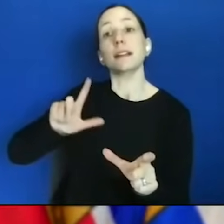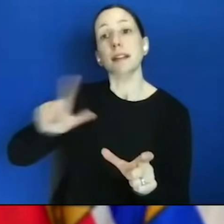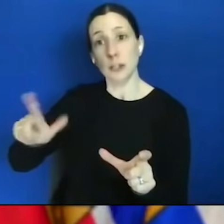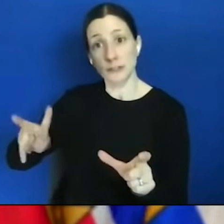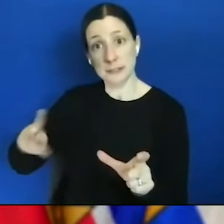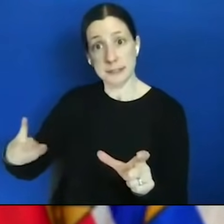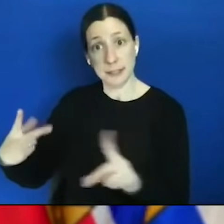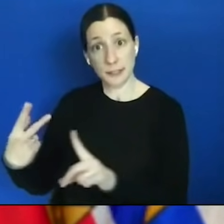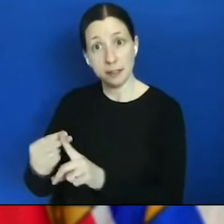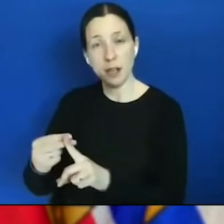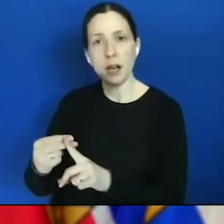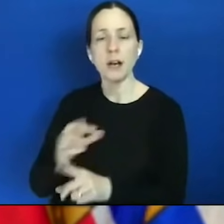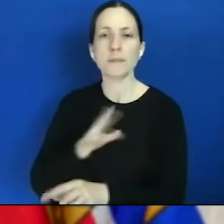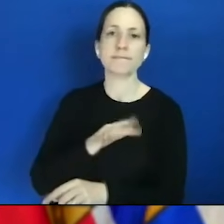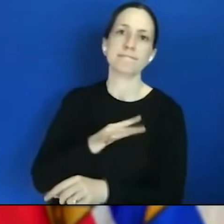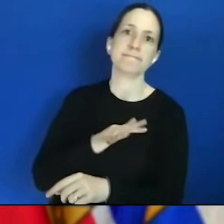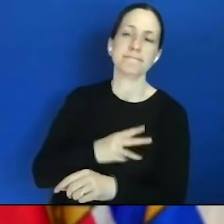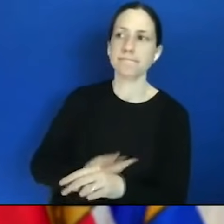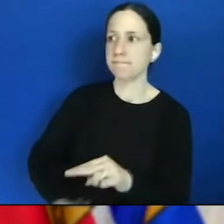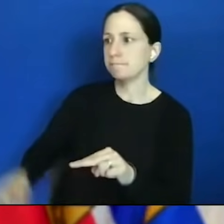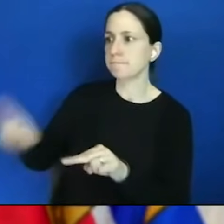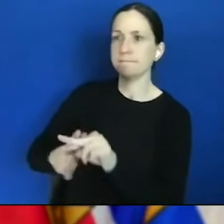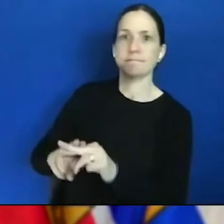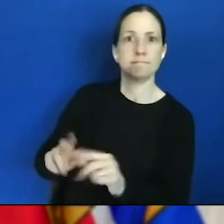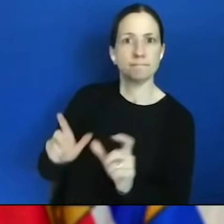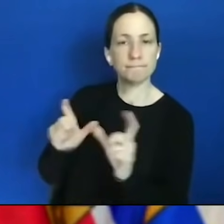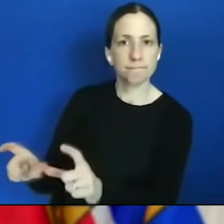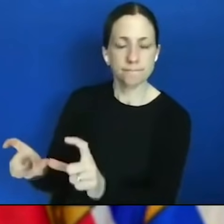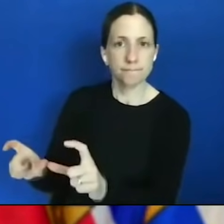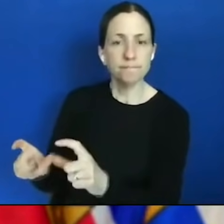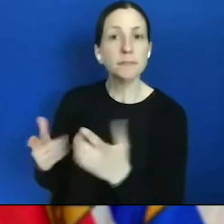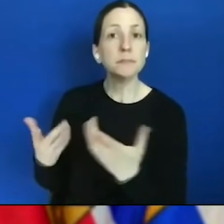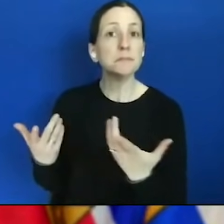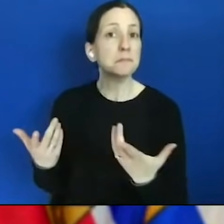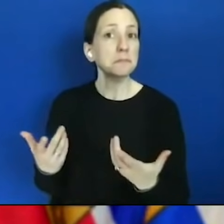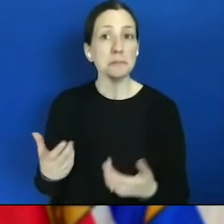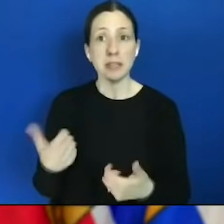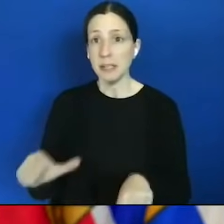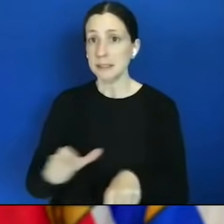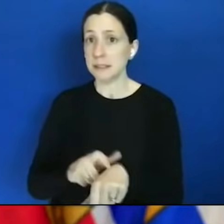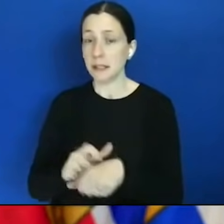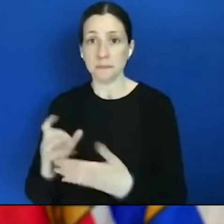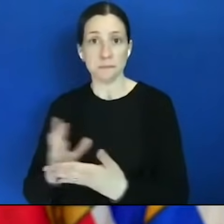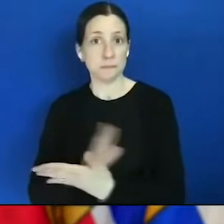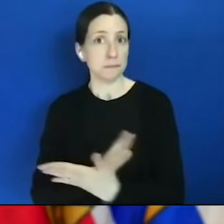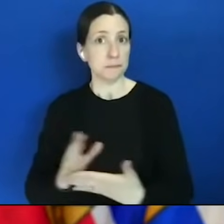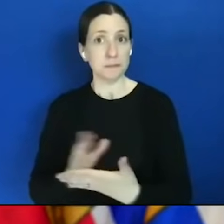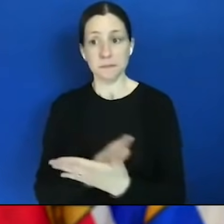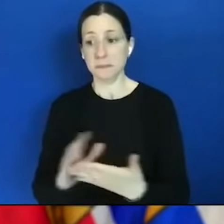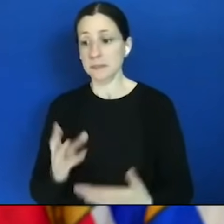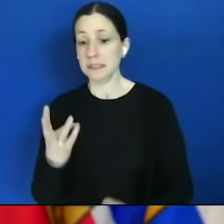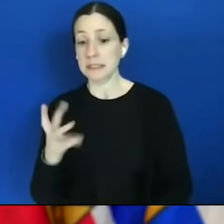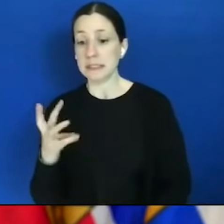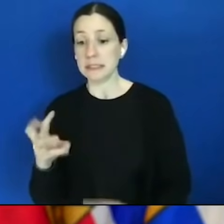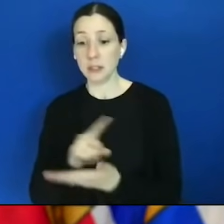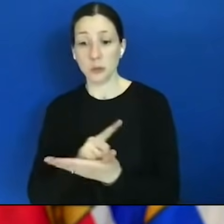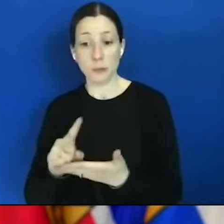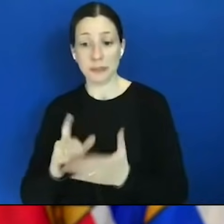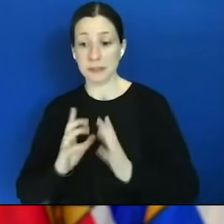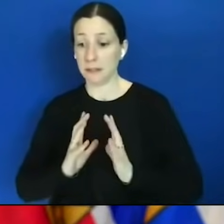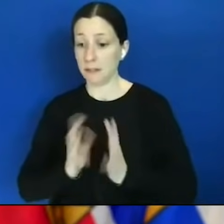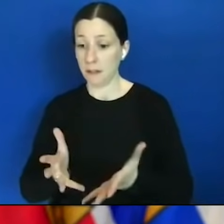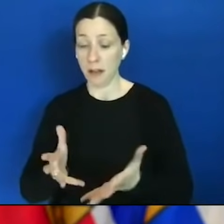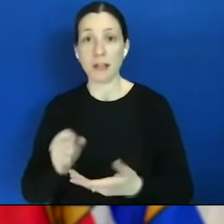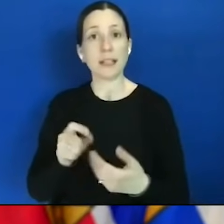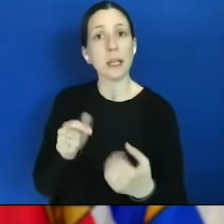second dose. Any time between 8 and 16 weeks is good, and we know that in some cases a little bit longer is actually